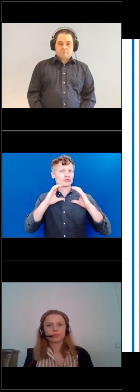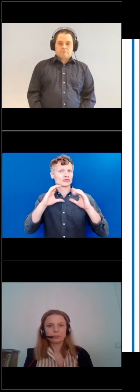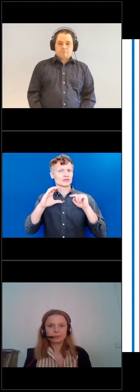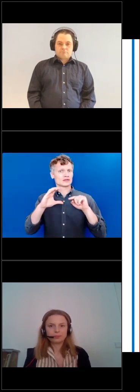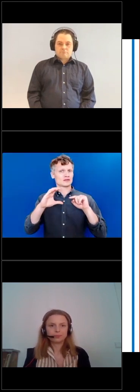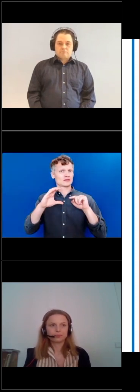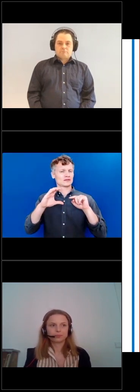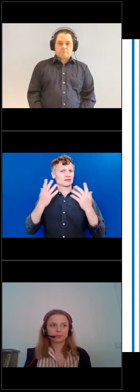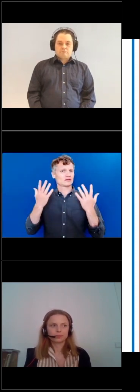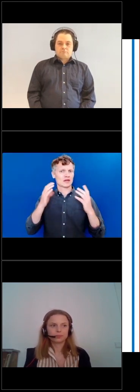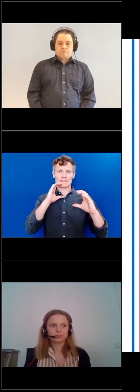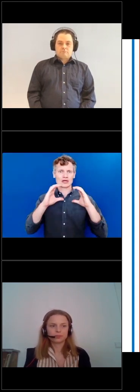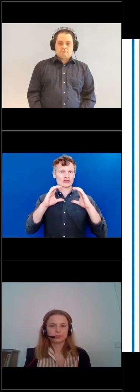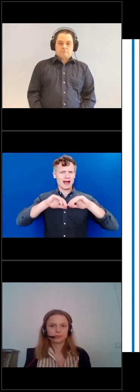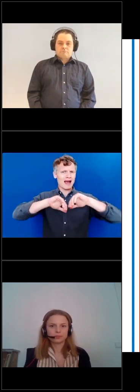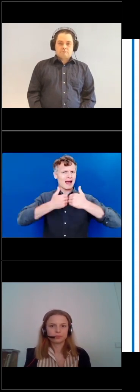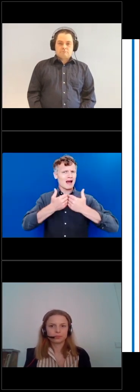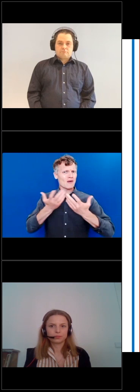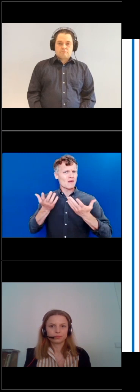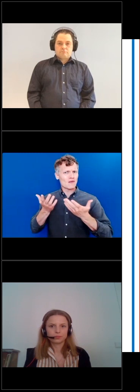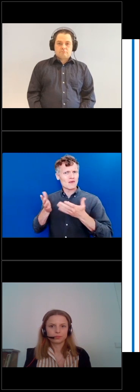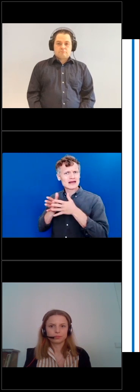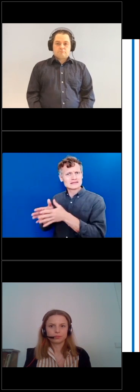which is currently going on in terms of COVID,